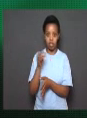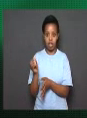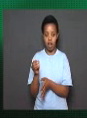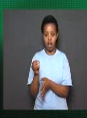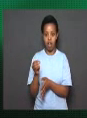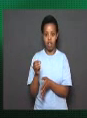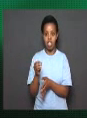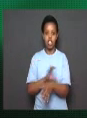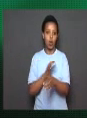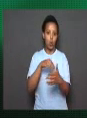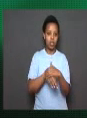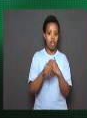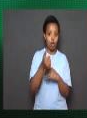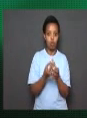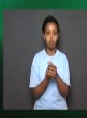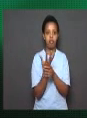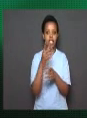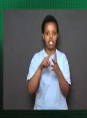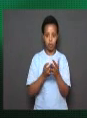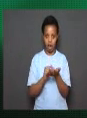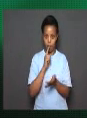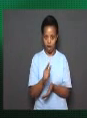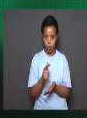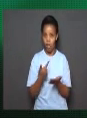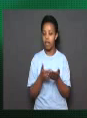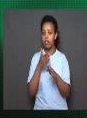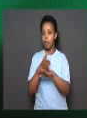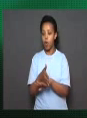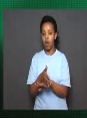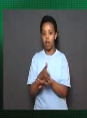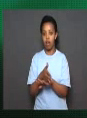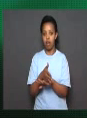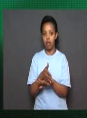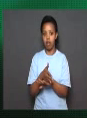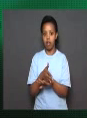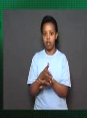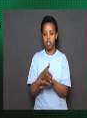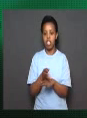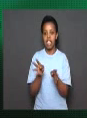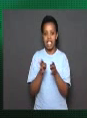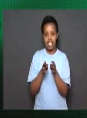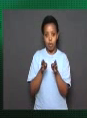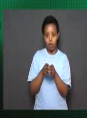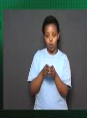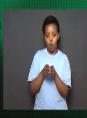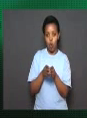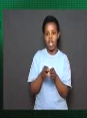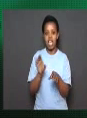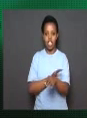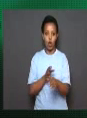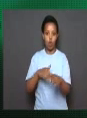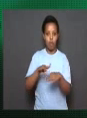replicates within the cell. Then, it reassembles and breaks through the cell